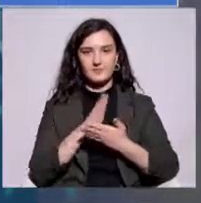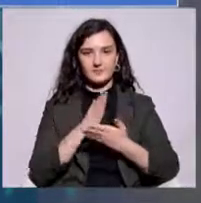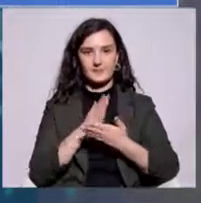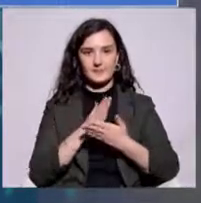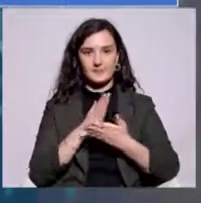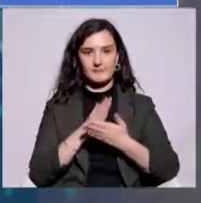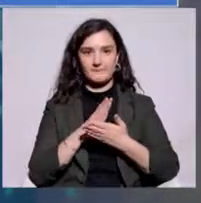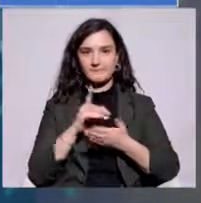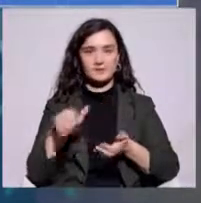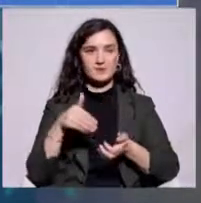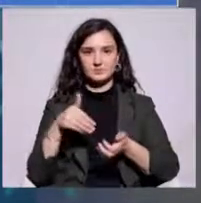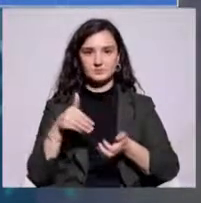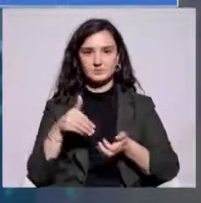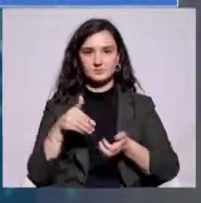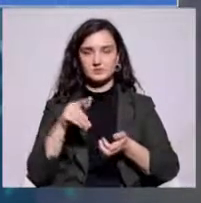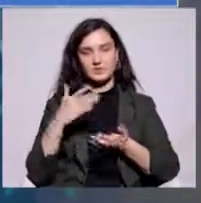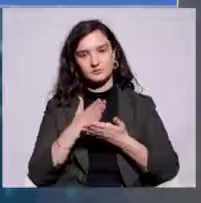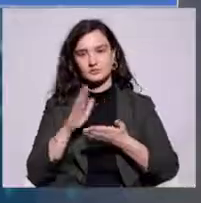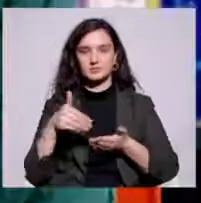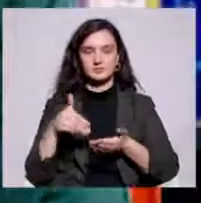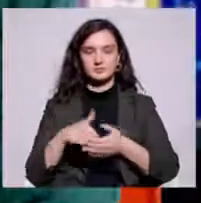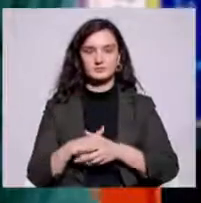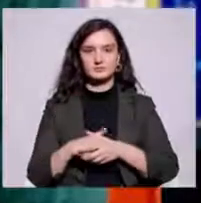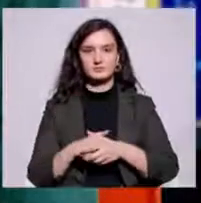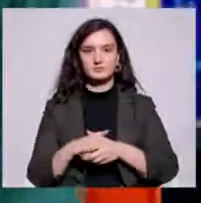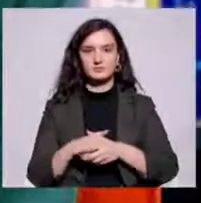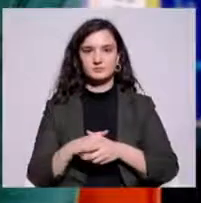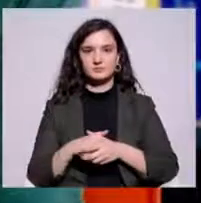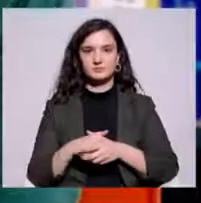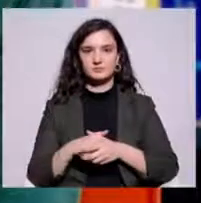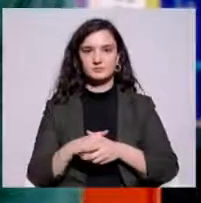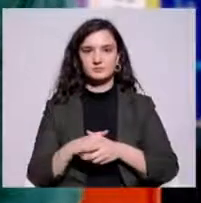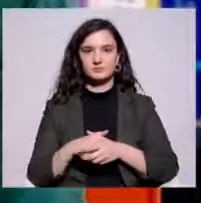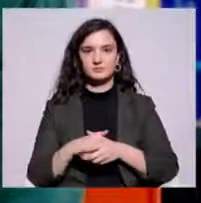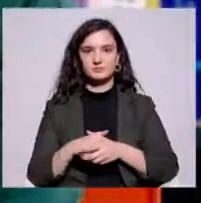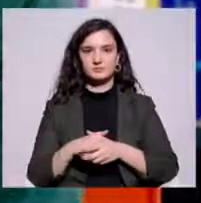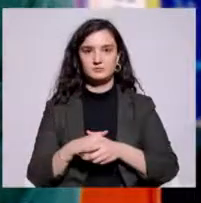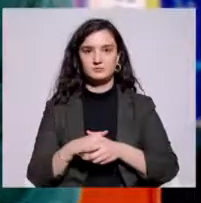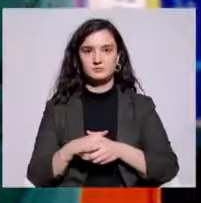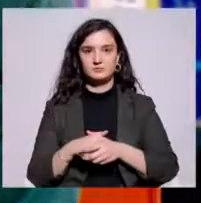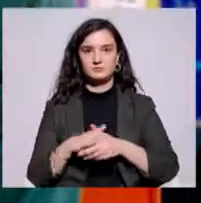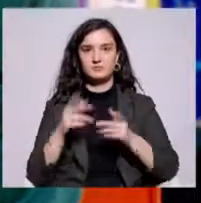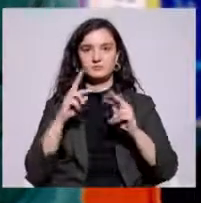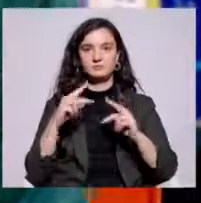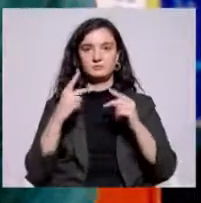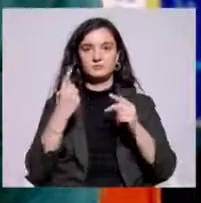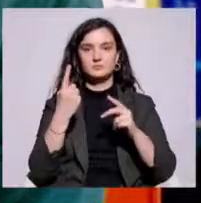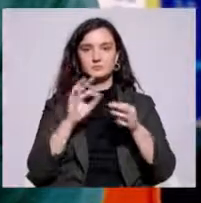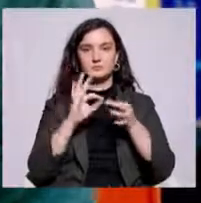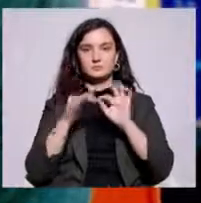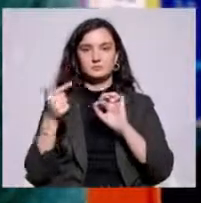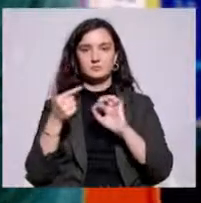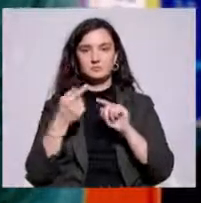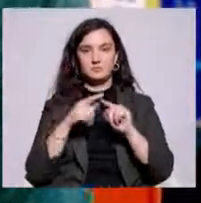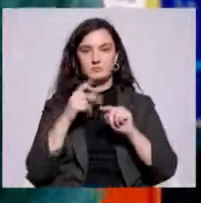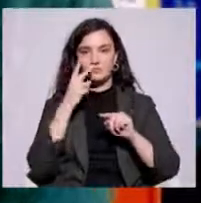are. No, there are not. Great. Now let's move on to our first grammar task, where we will